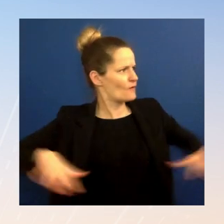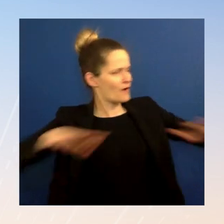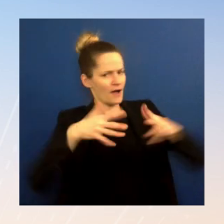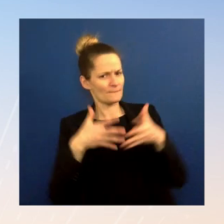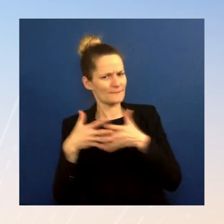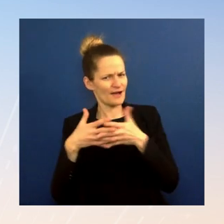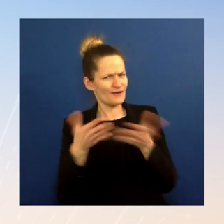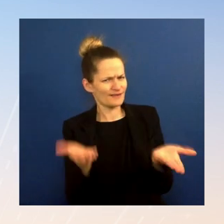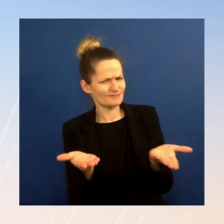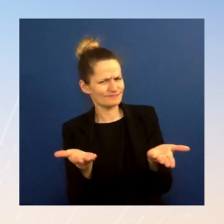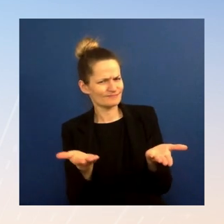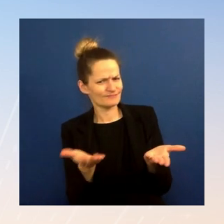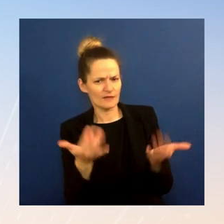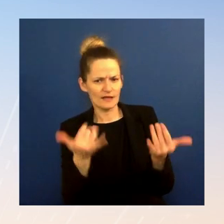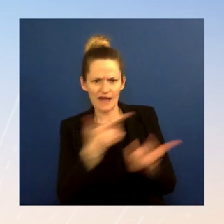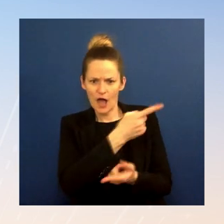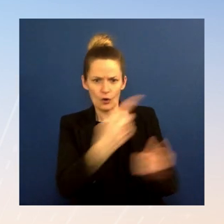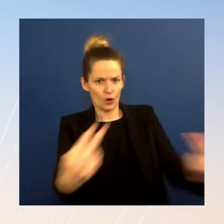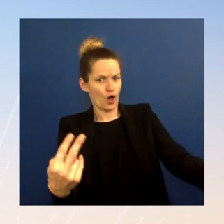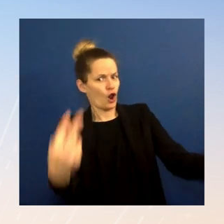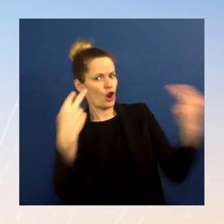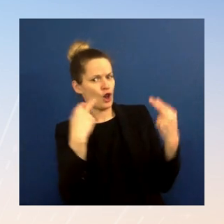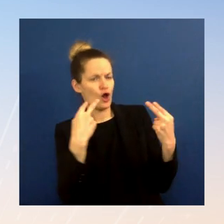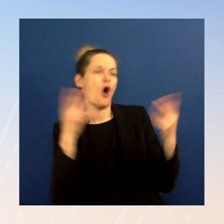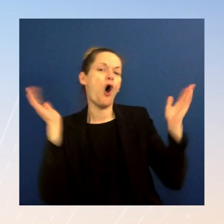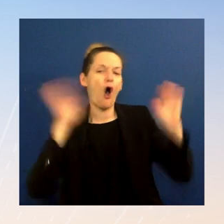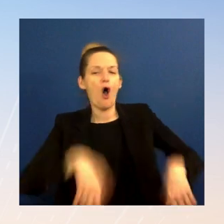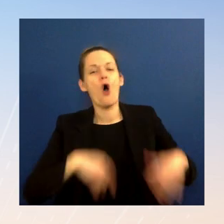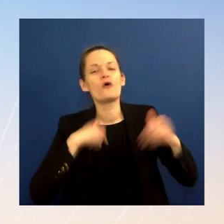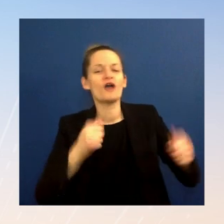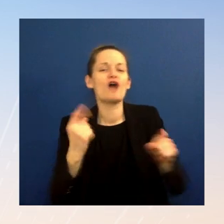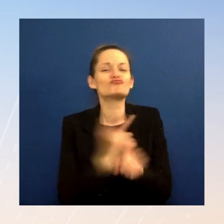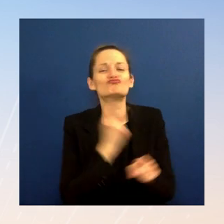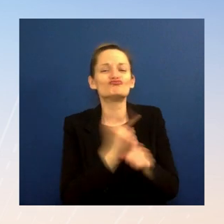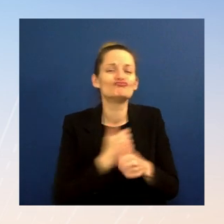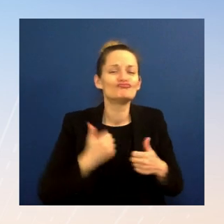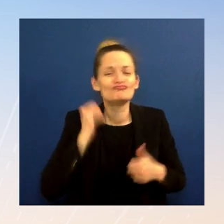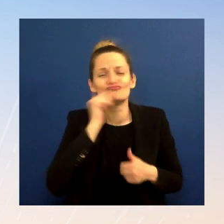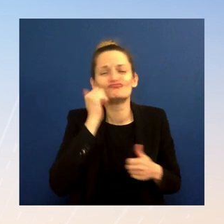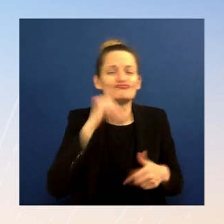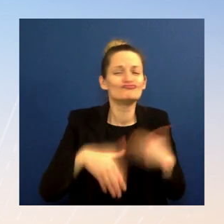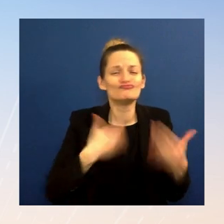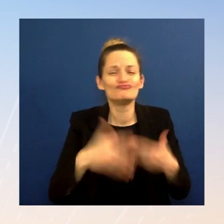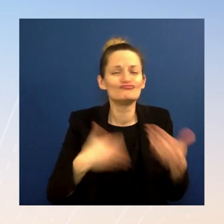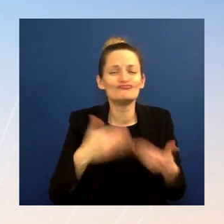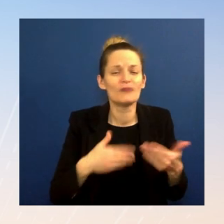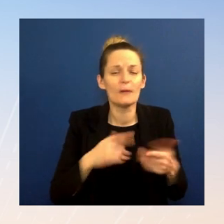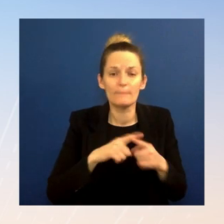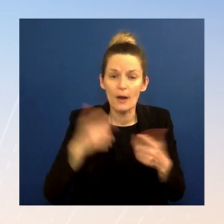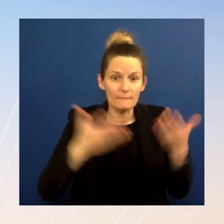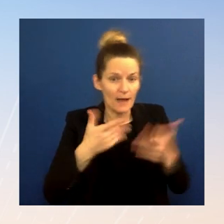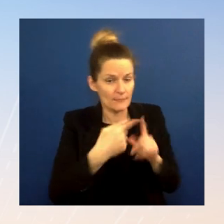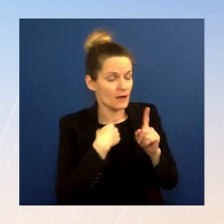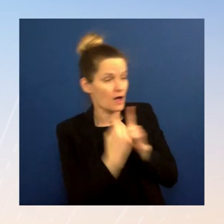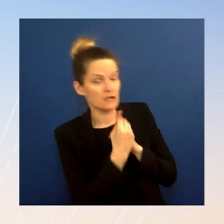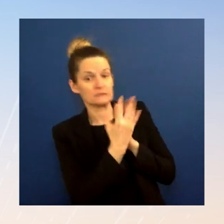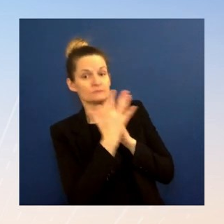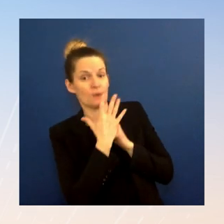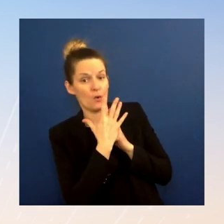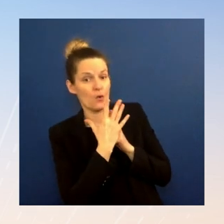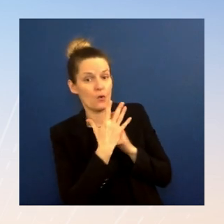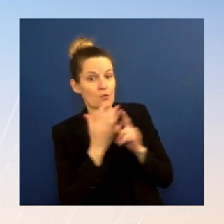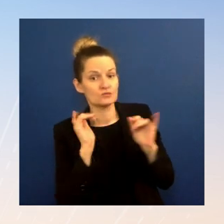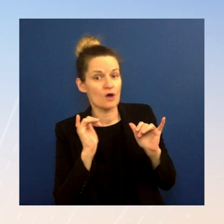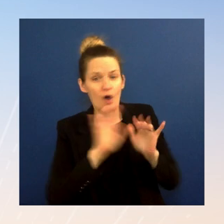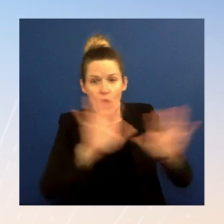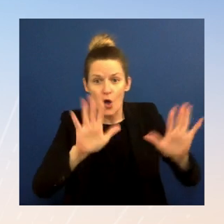normal lives and you shouldn't be concerned that even if you get exposed to somebody just briefly, you shouldn't freak out about that. You don't need to test a bunch of times.